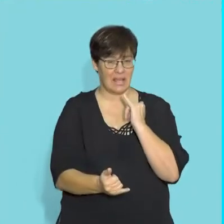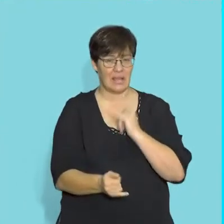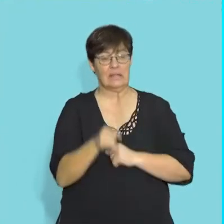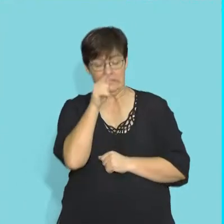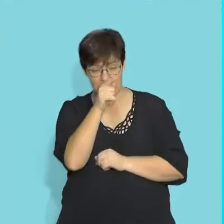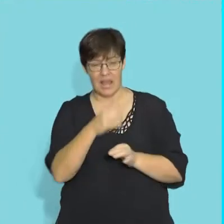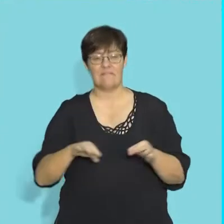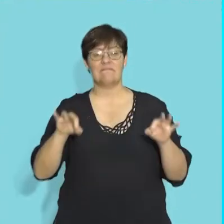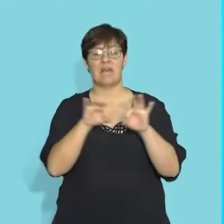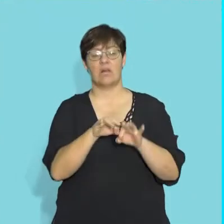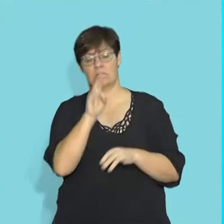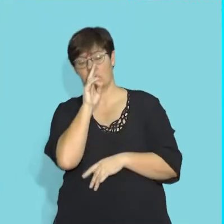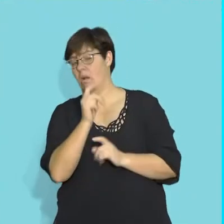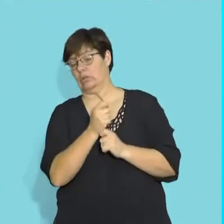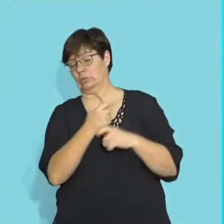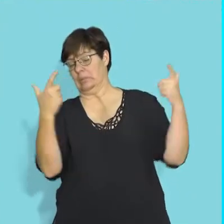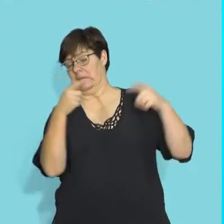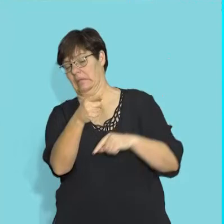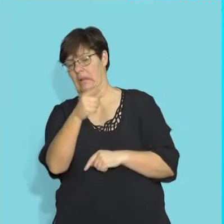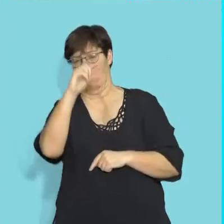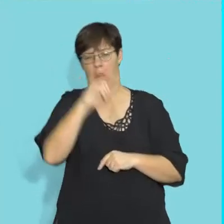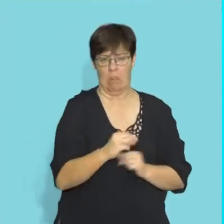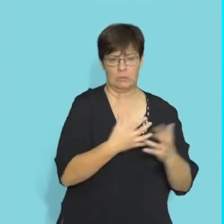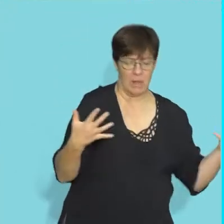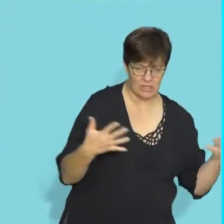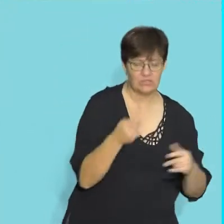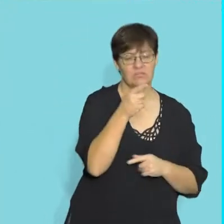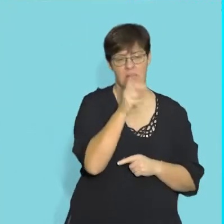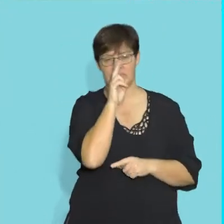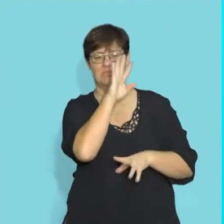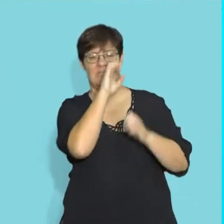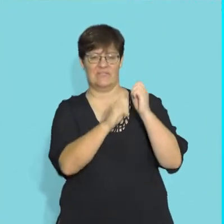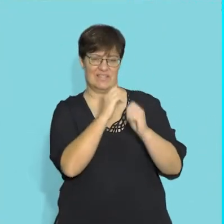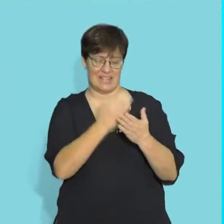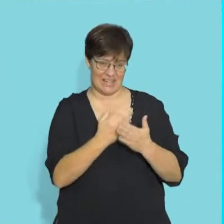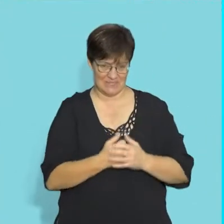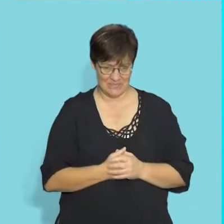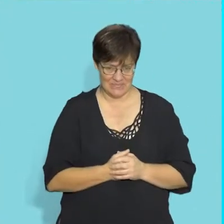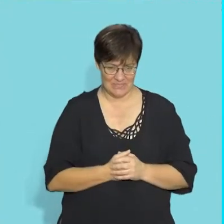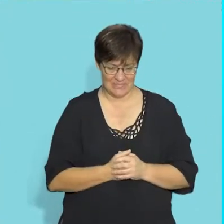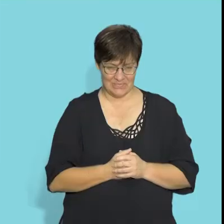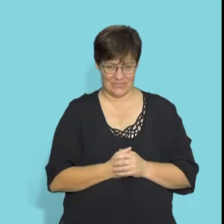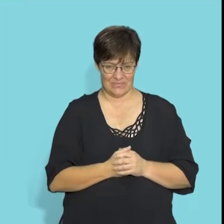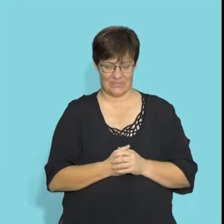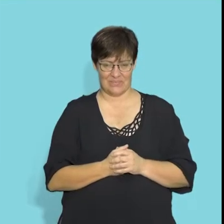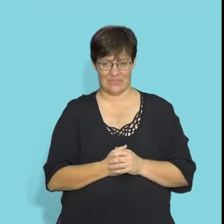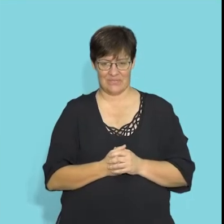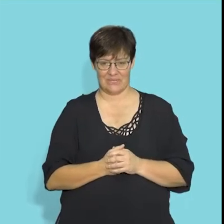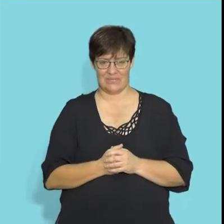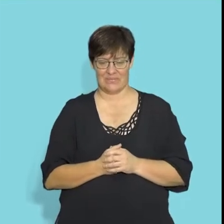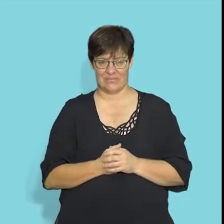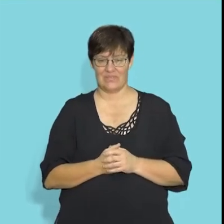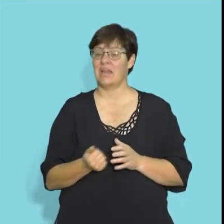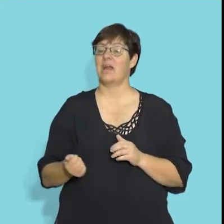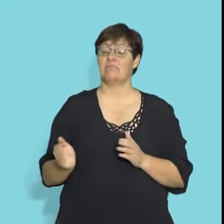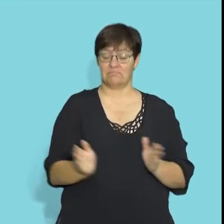that value won't look right or feel right, and so then you can go and fix it. Okay, so